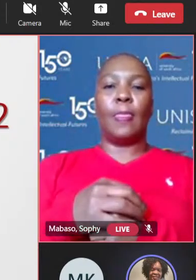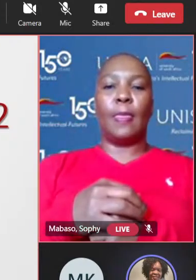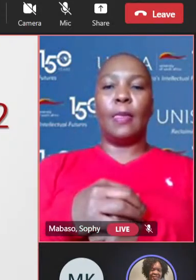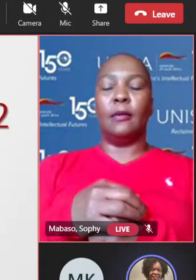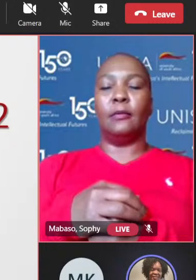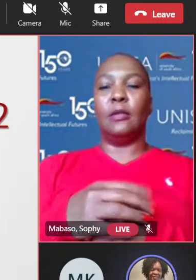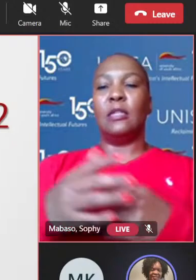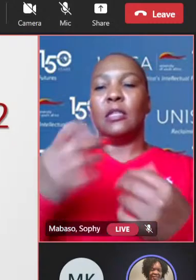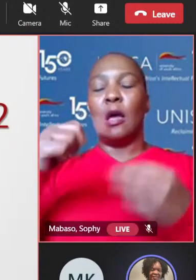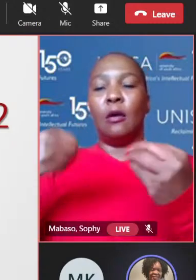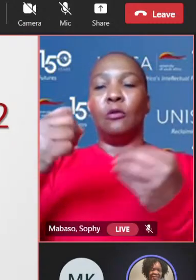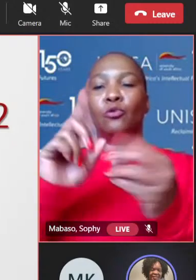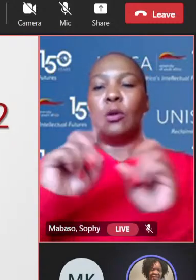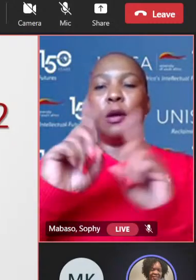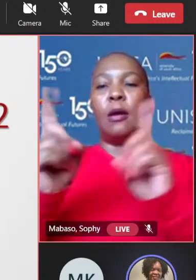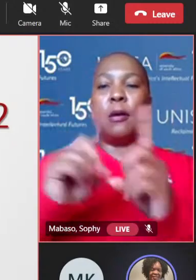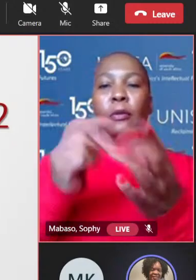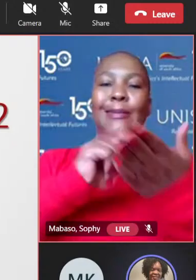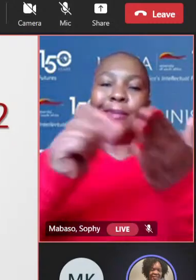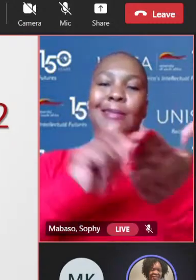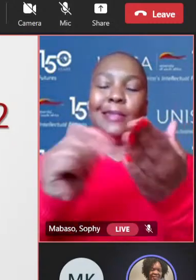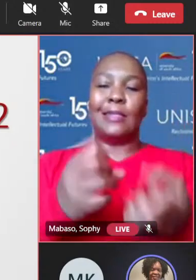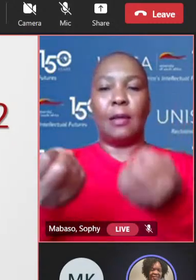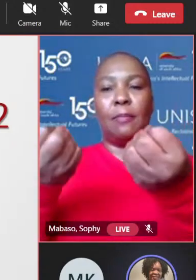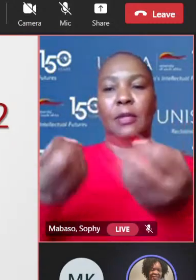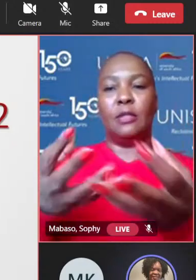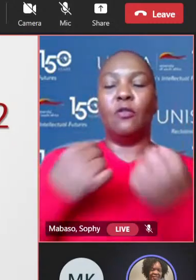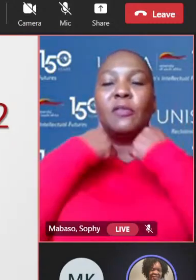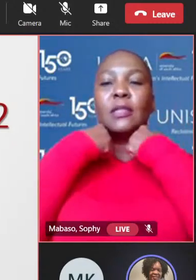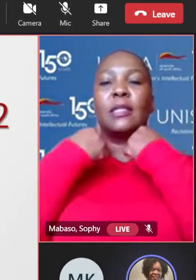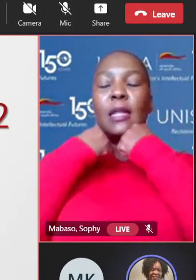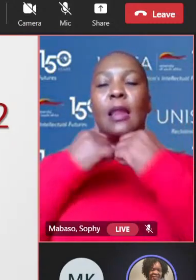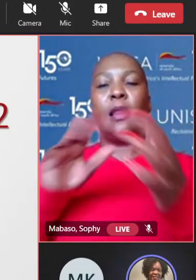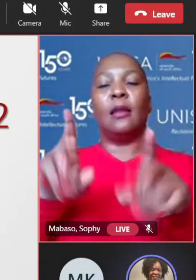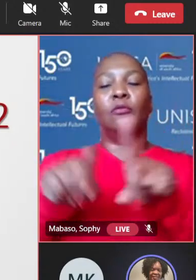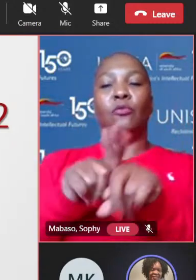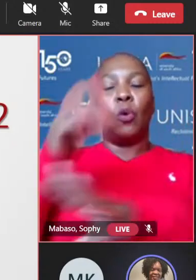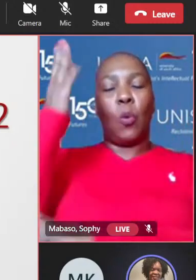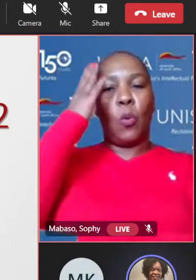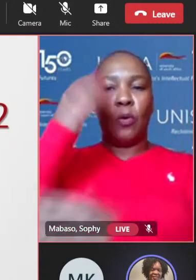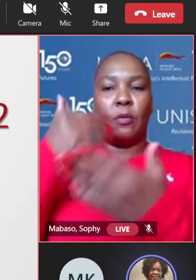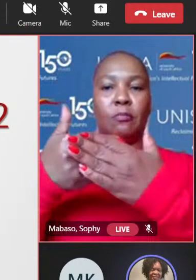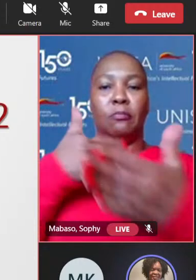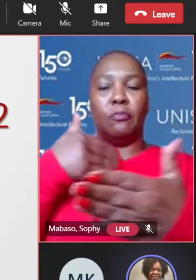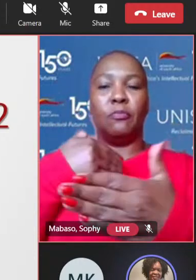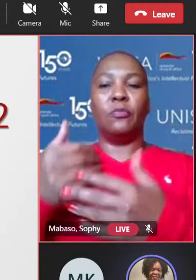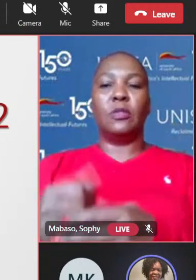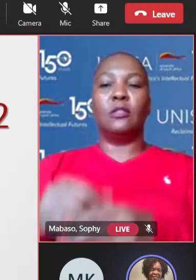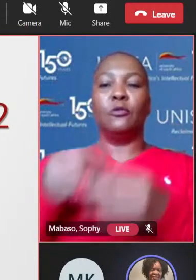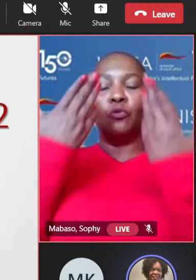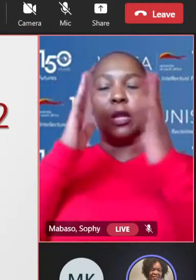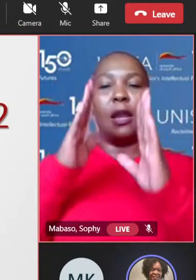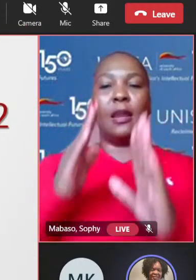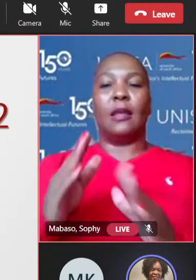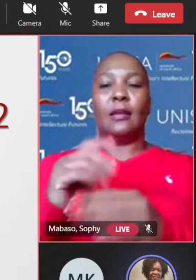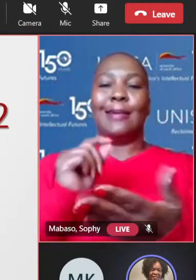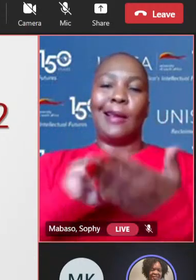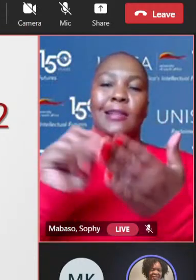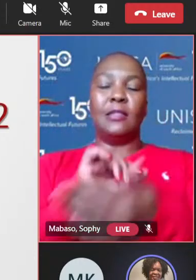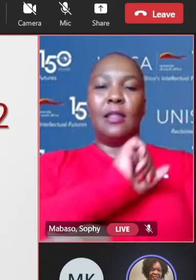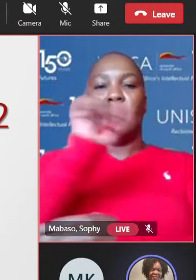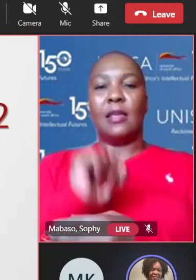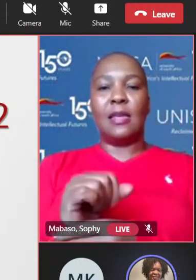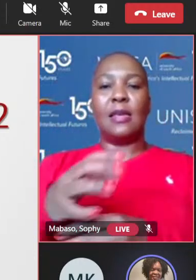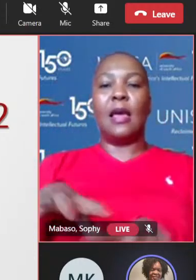assessment, which is about the submission of assignments. As we know that before the students actually write their examination,